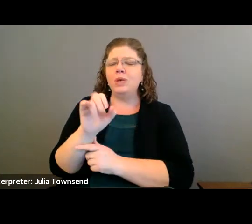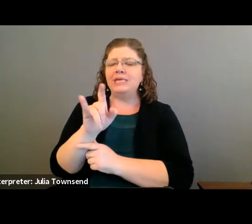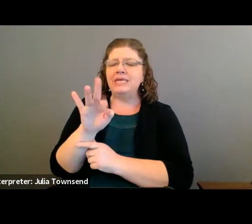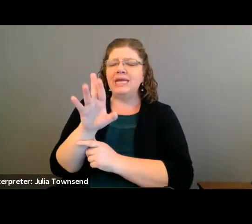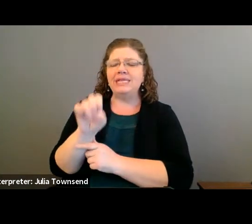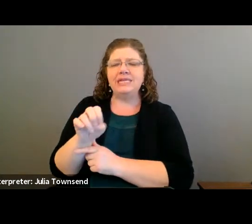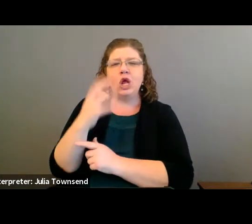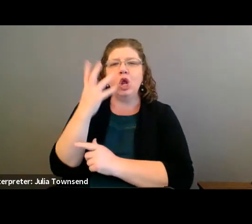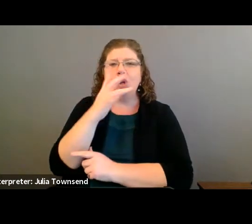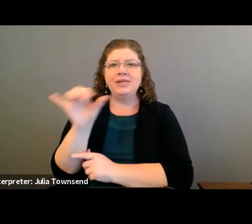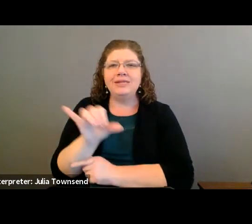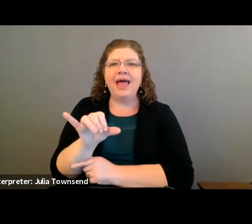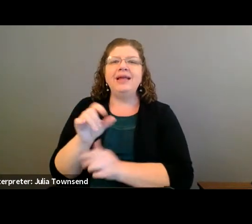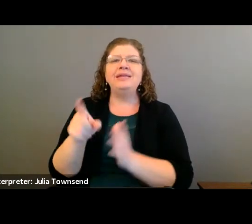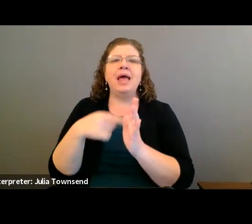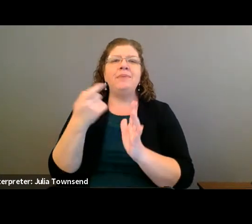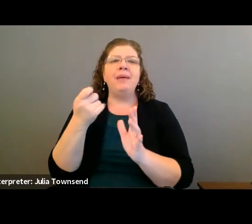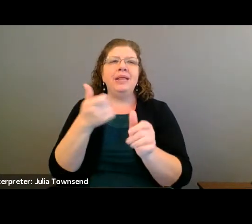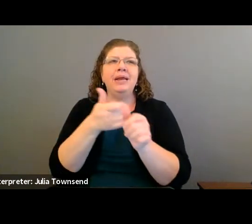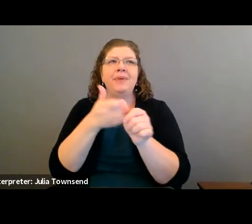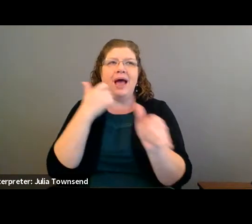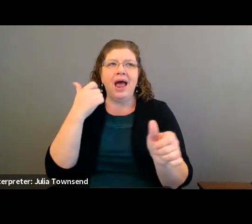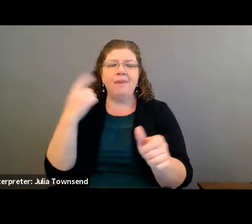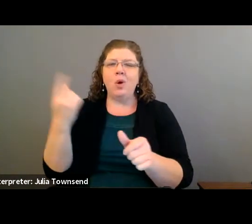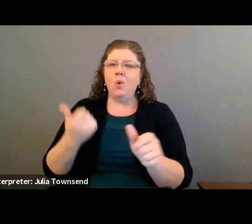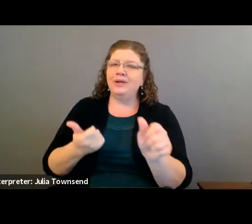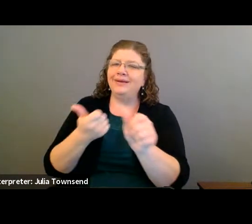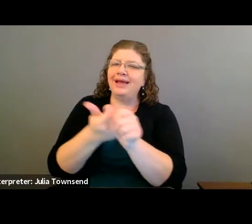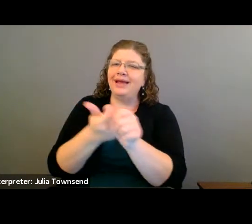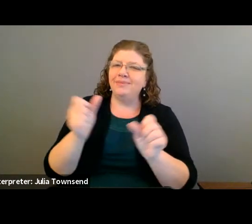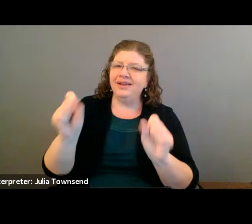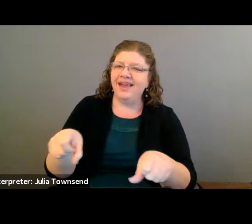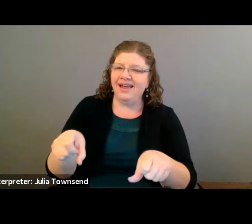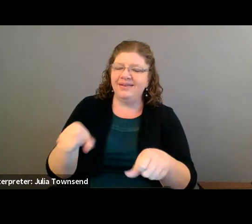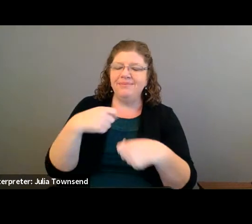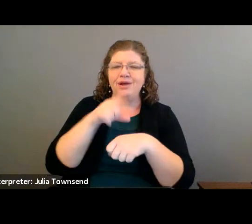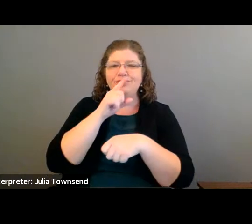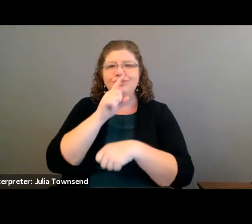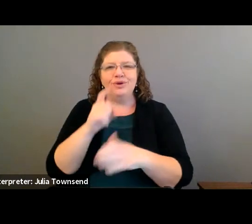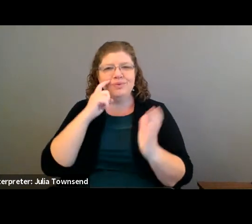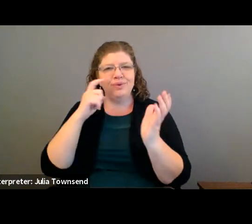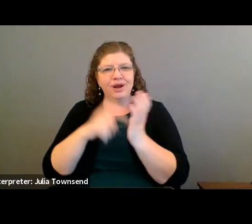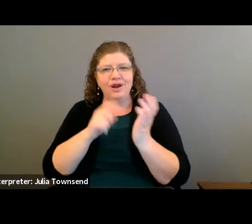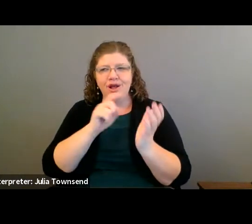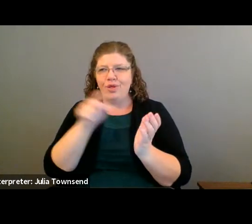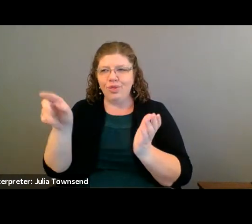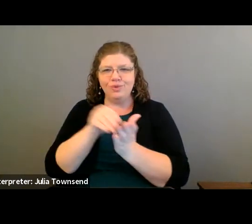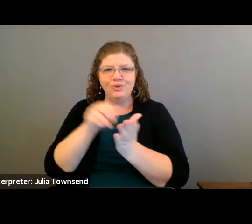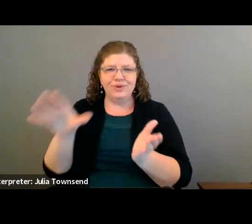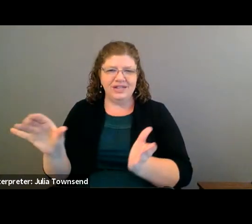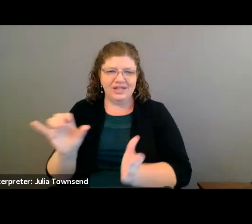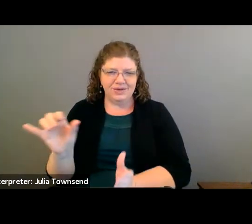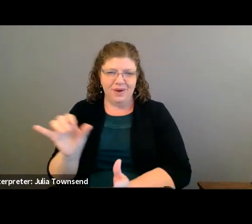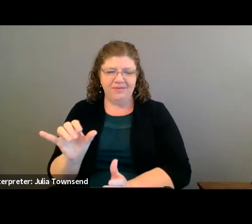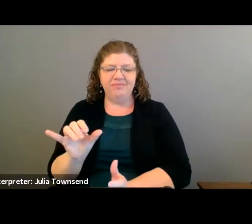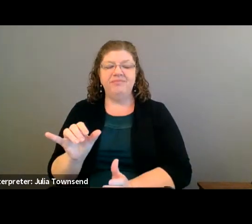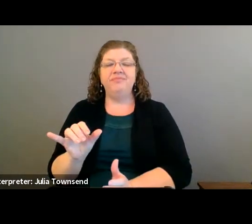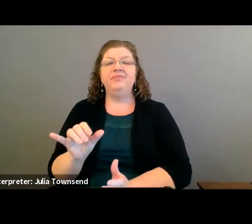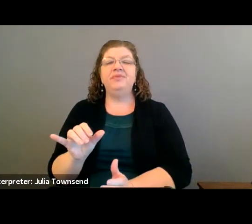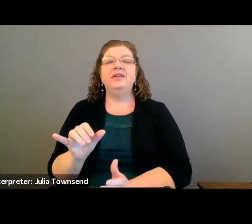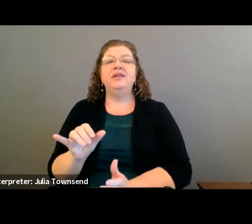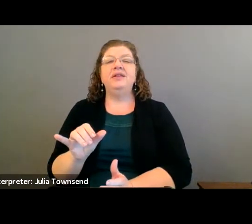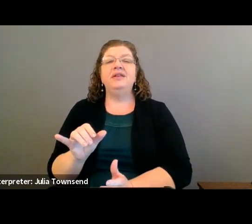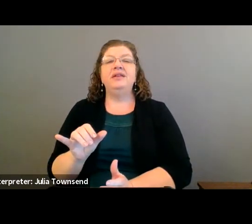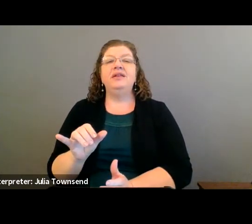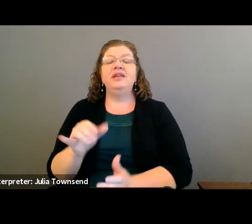be a little behind, but we can always catch up. And we want to make sure that we recognize those students as well. Ms. Wendy Sims-Moten, I've